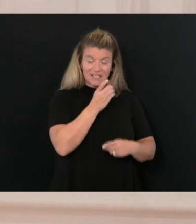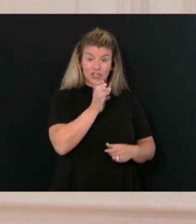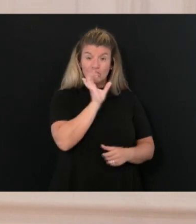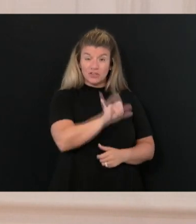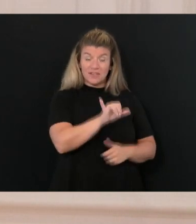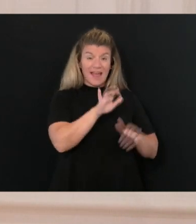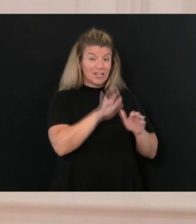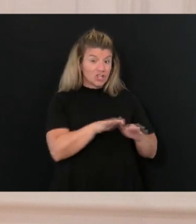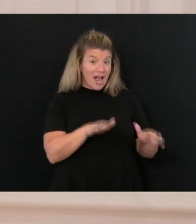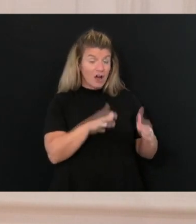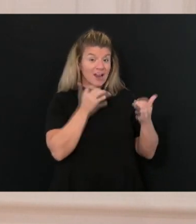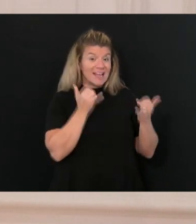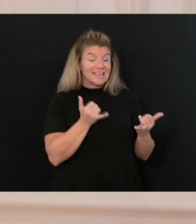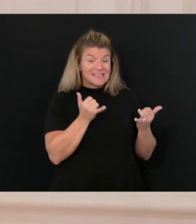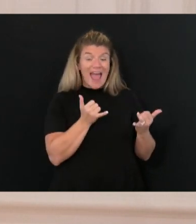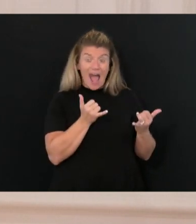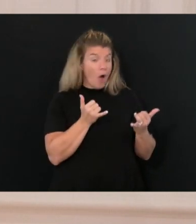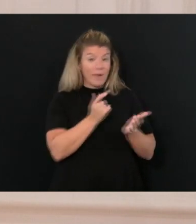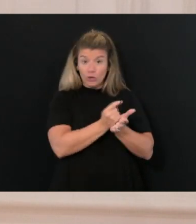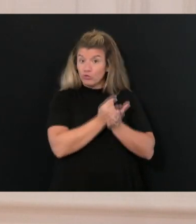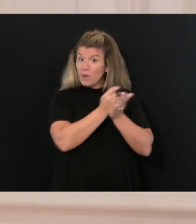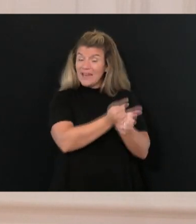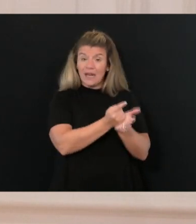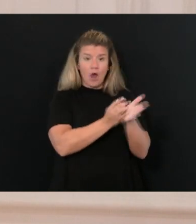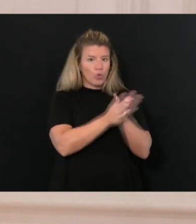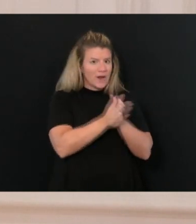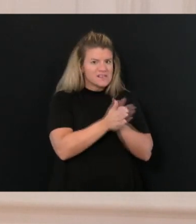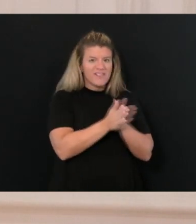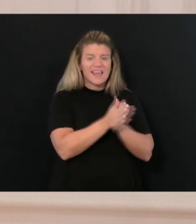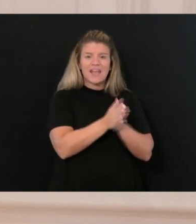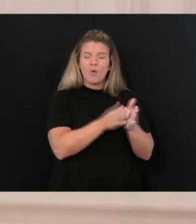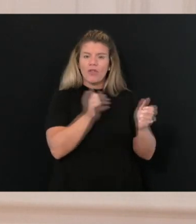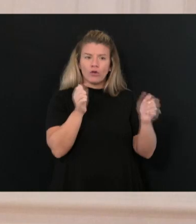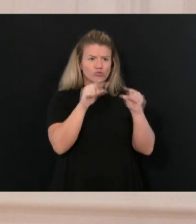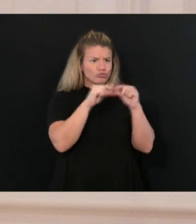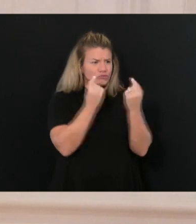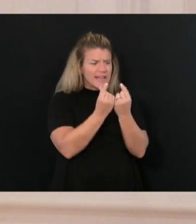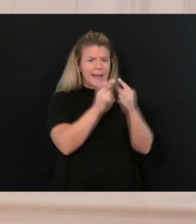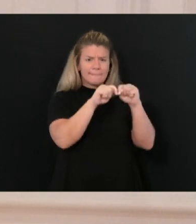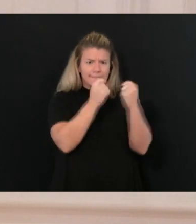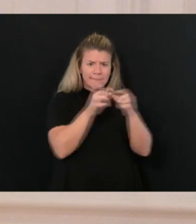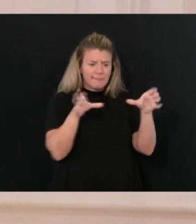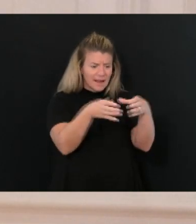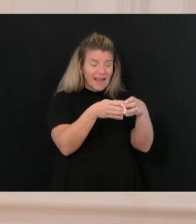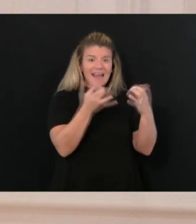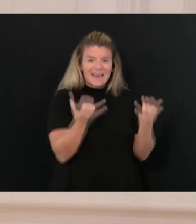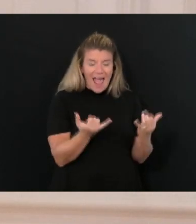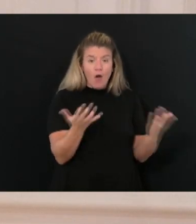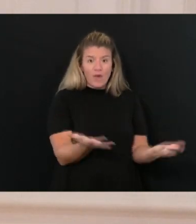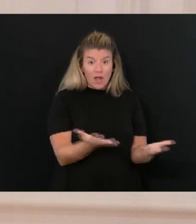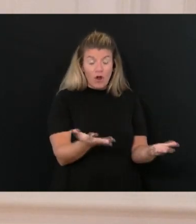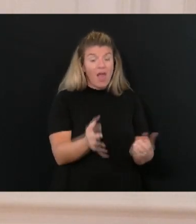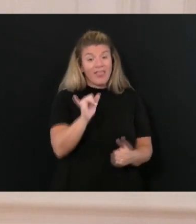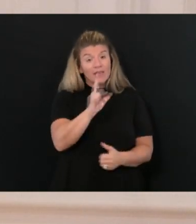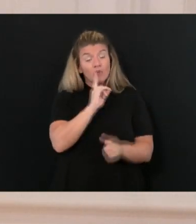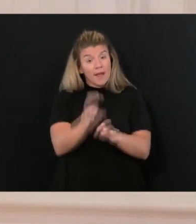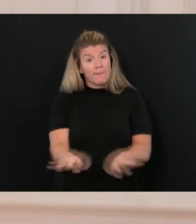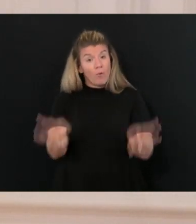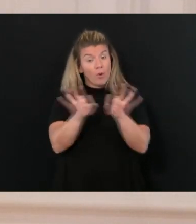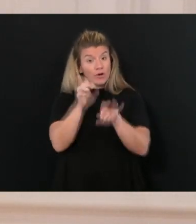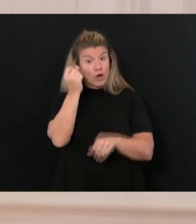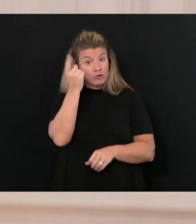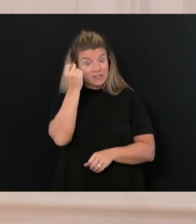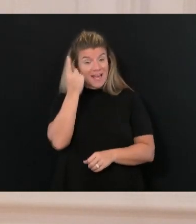now being treated very aggressively and expertly in West Virginia. But that is important to note because around the country, I think there's